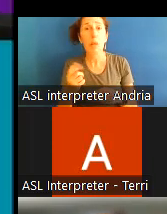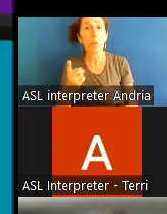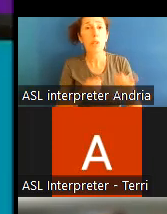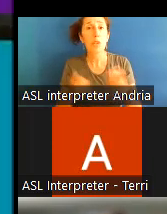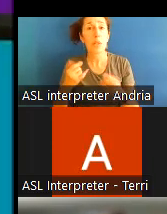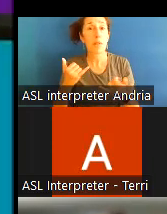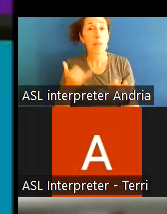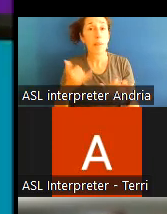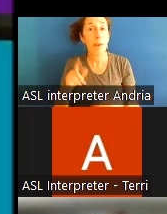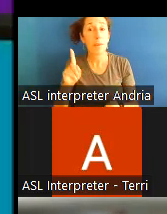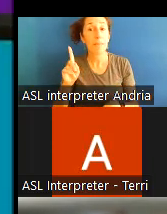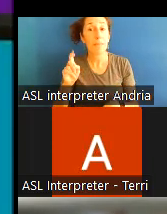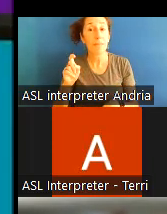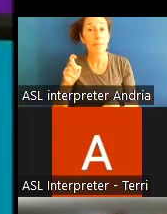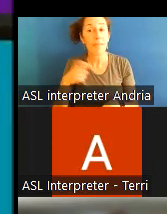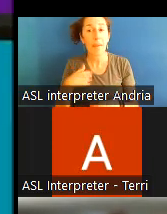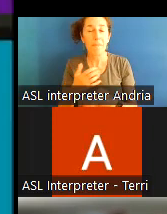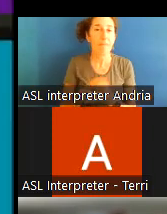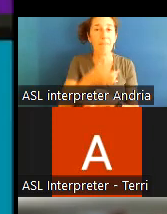This also gives me a chance to have a drink of water.